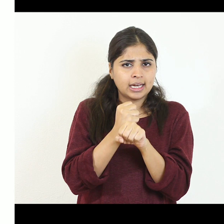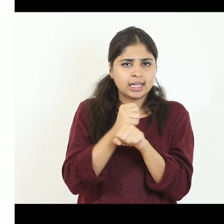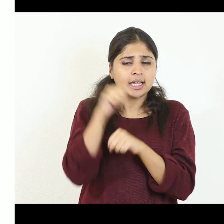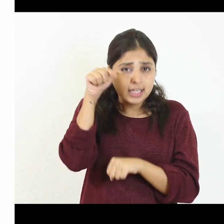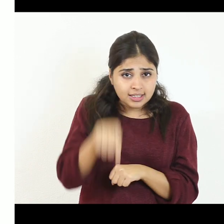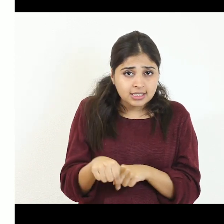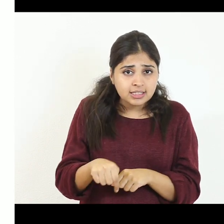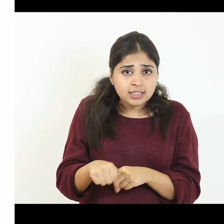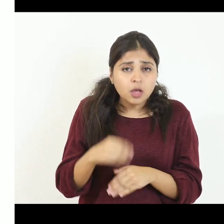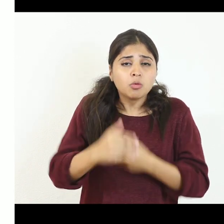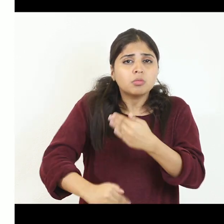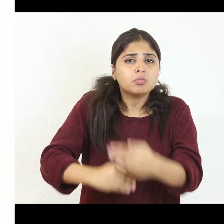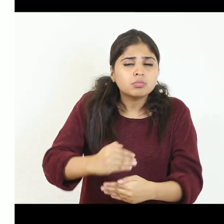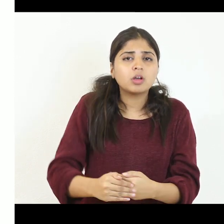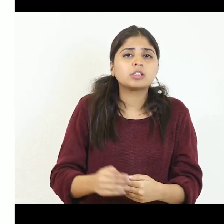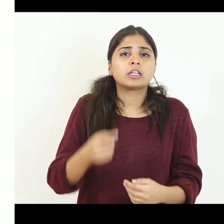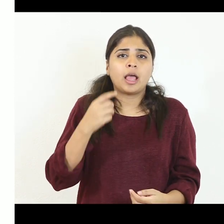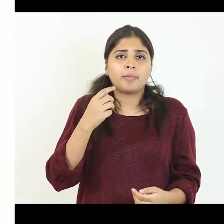information.